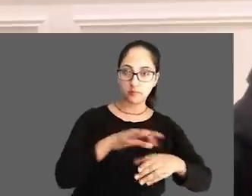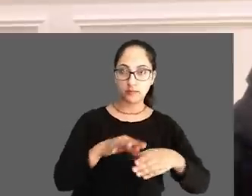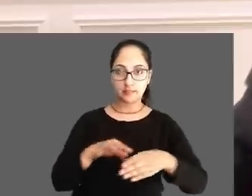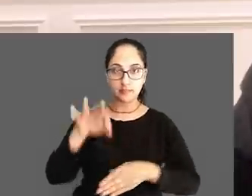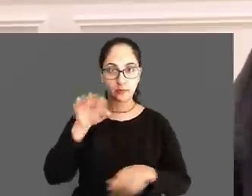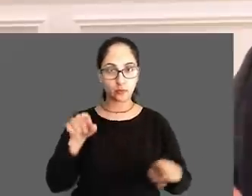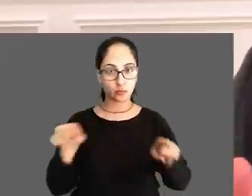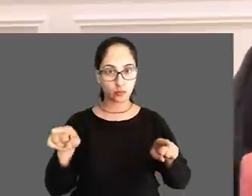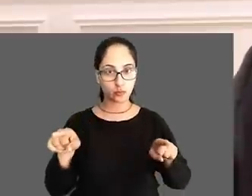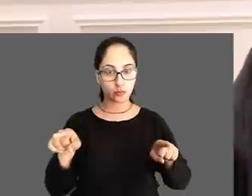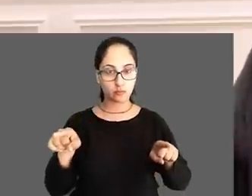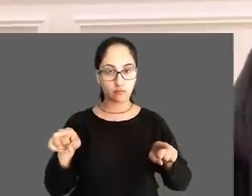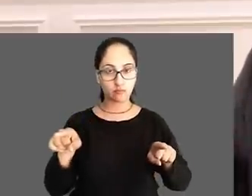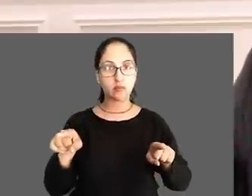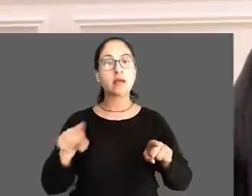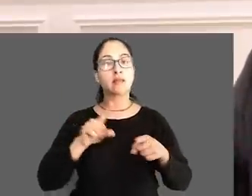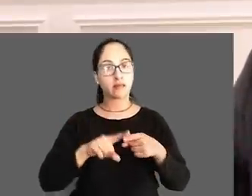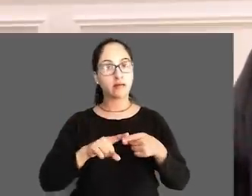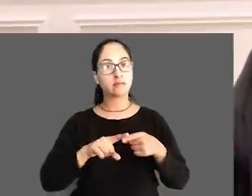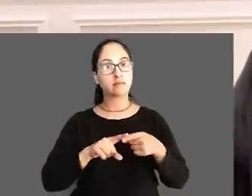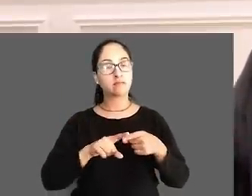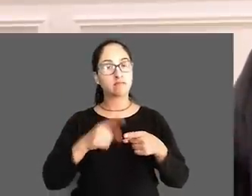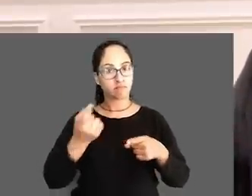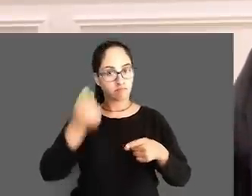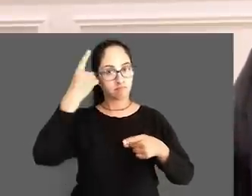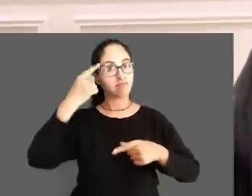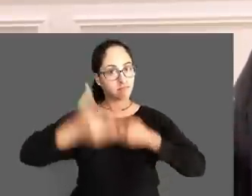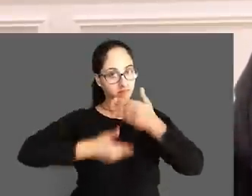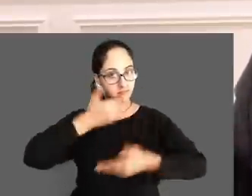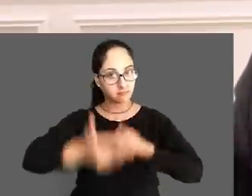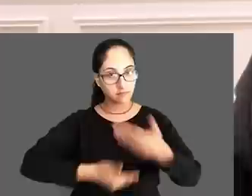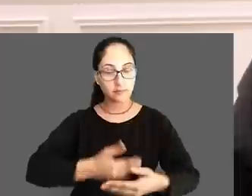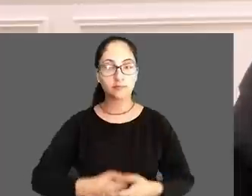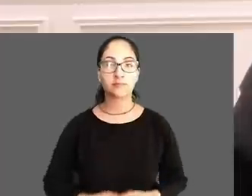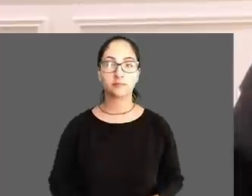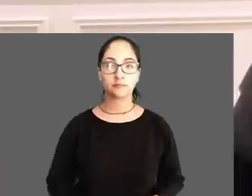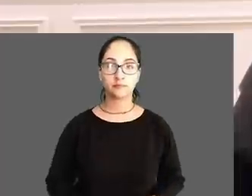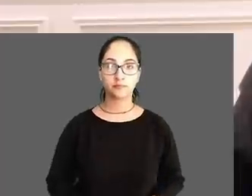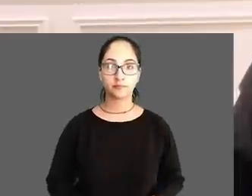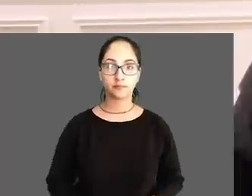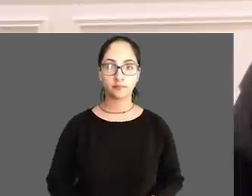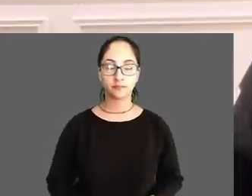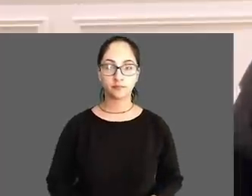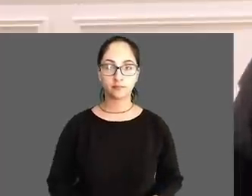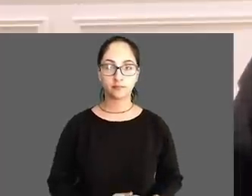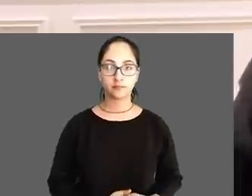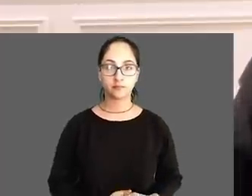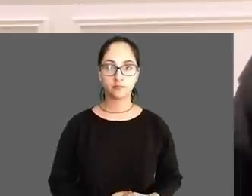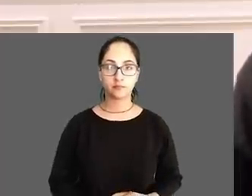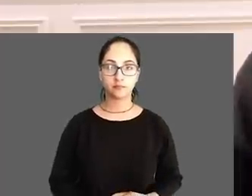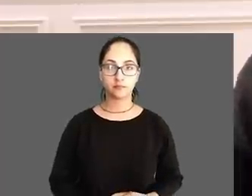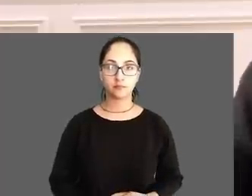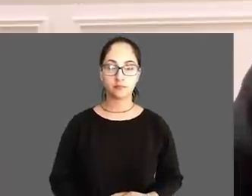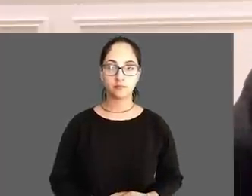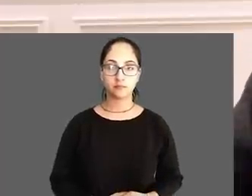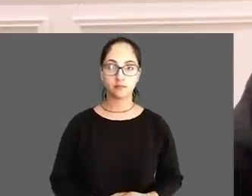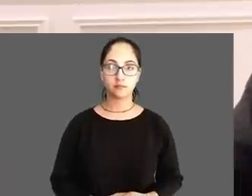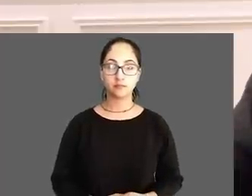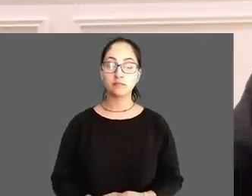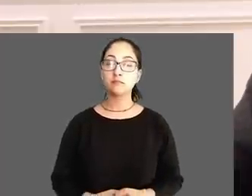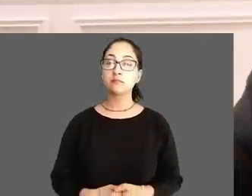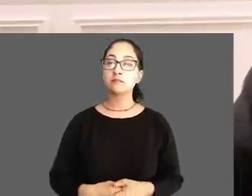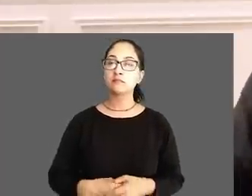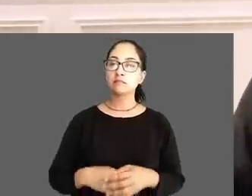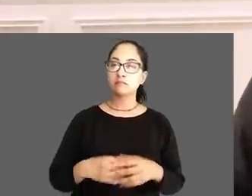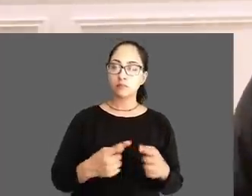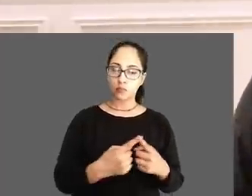was engaged in many aspects of life, including business. And so what is important is